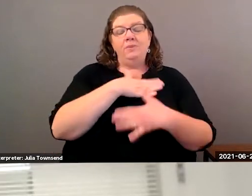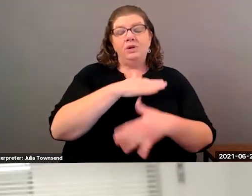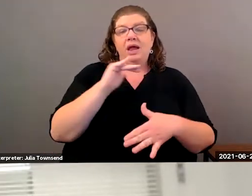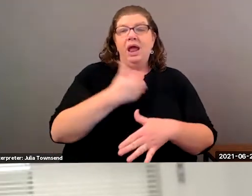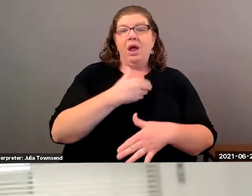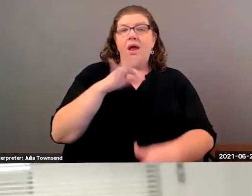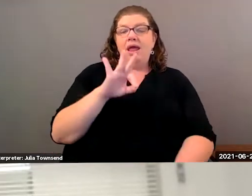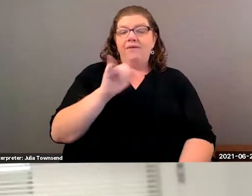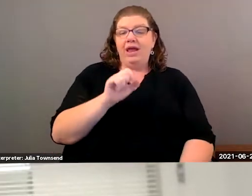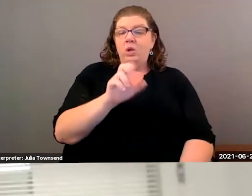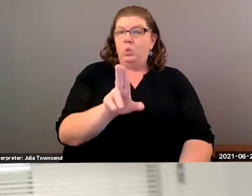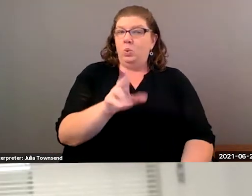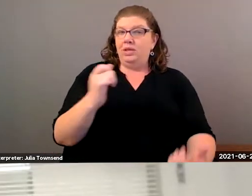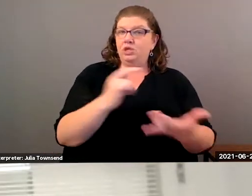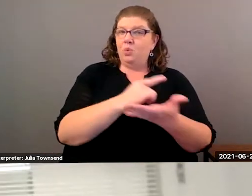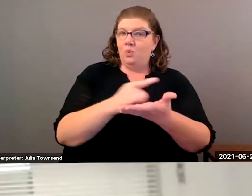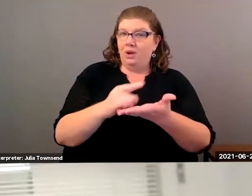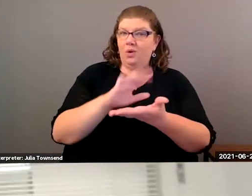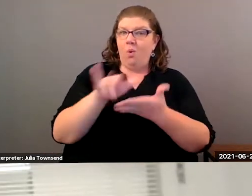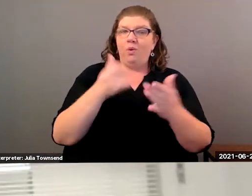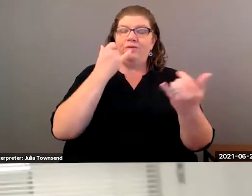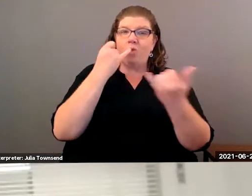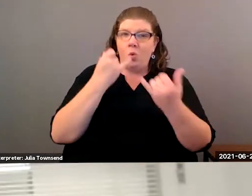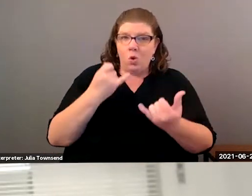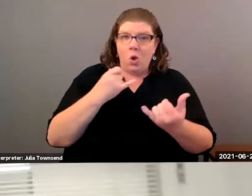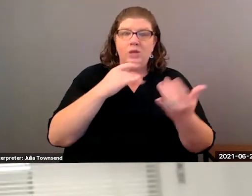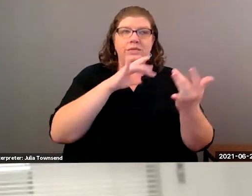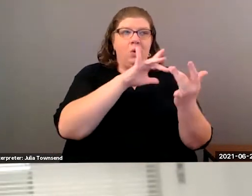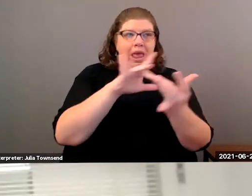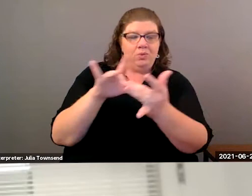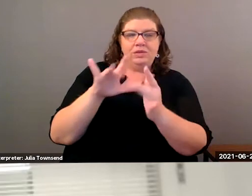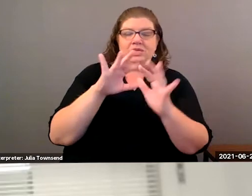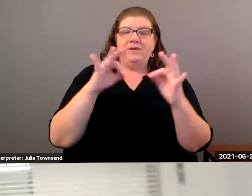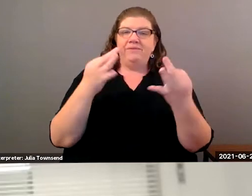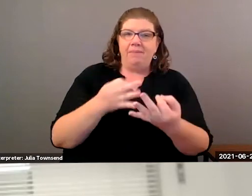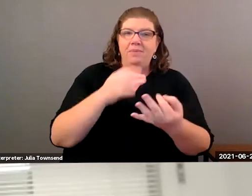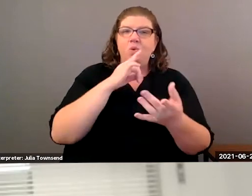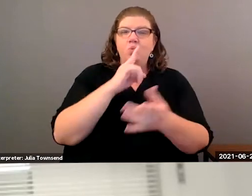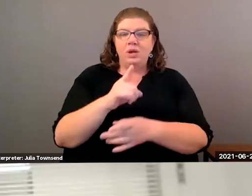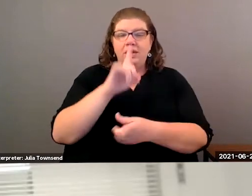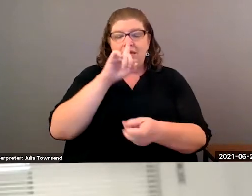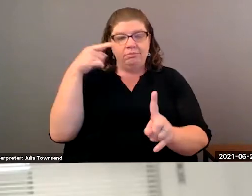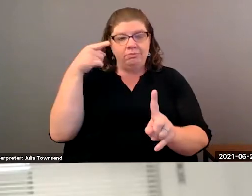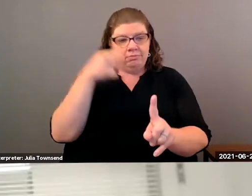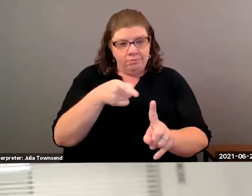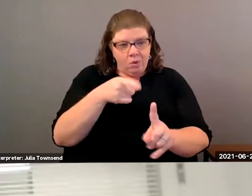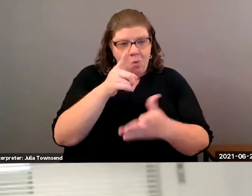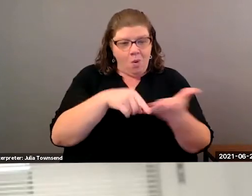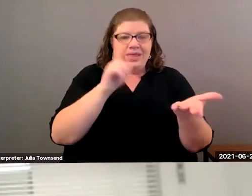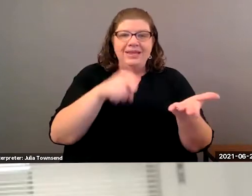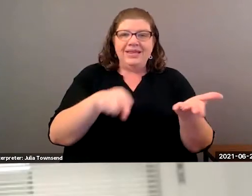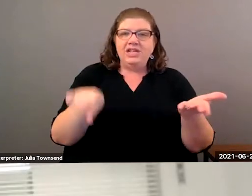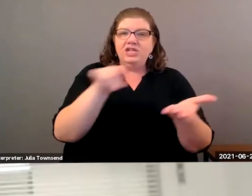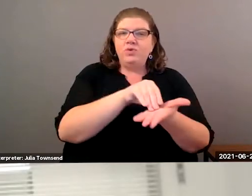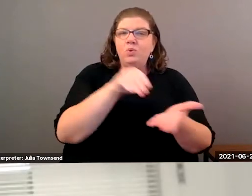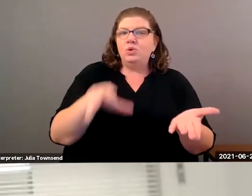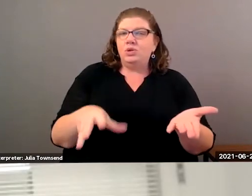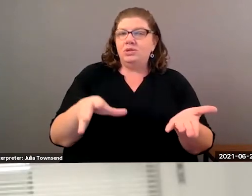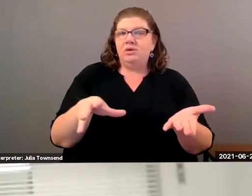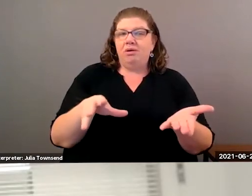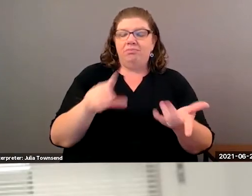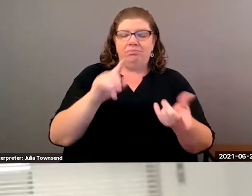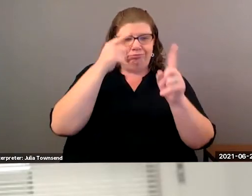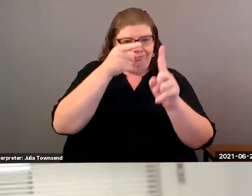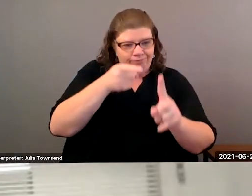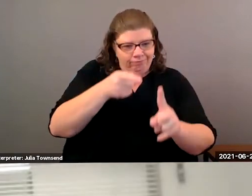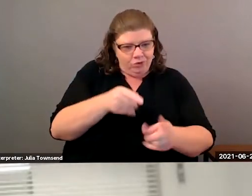FAU this week with all of their phone calls and outreach to families and really dialing in what the needs of those students are, down to the specific